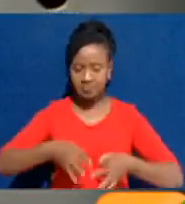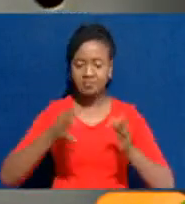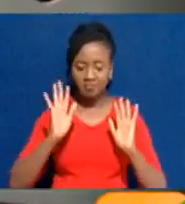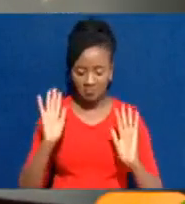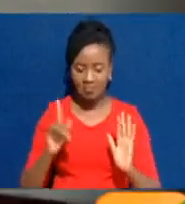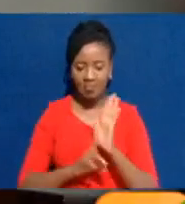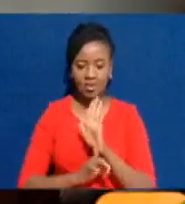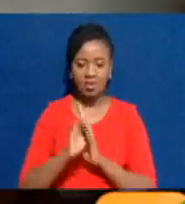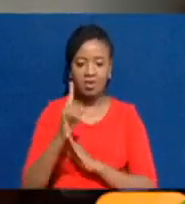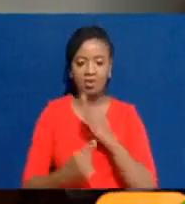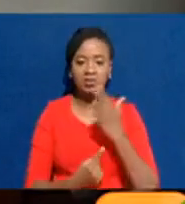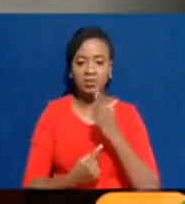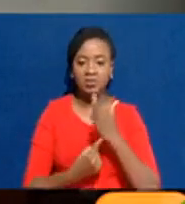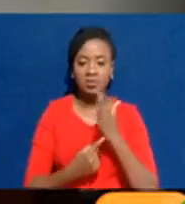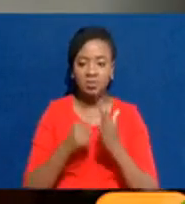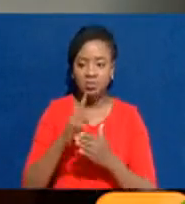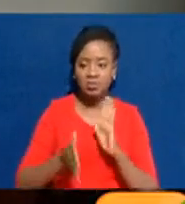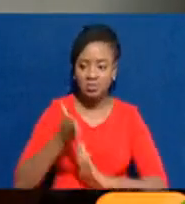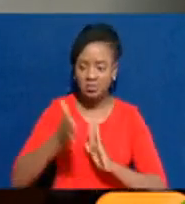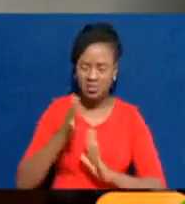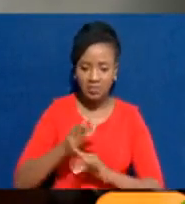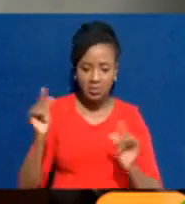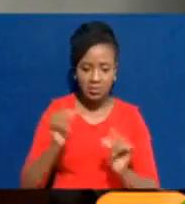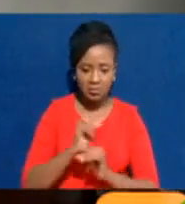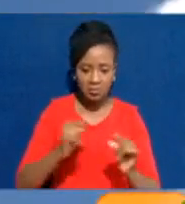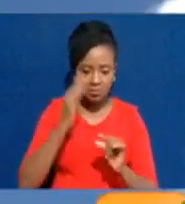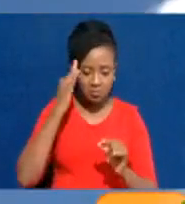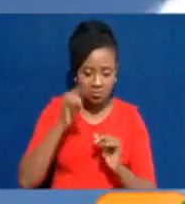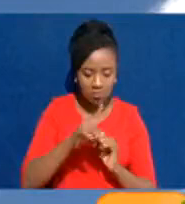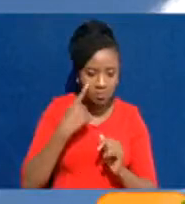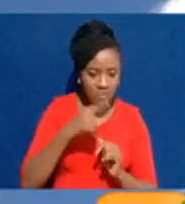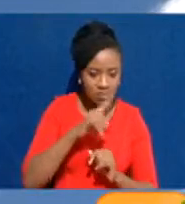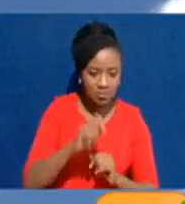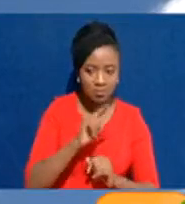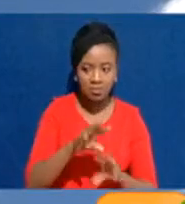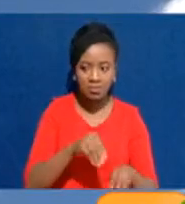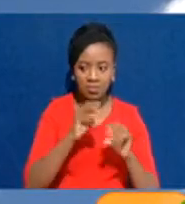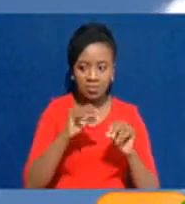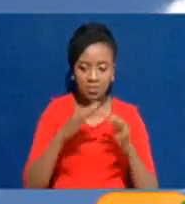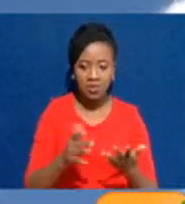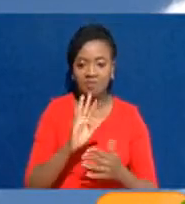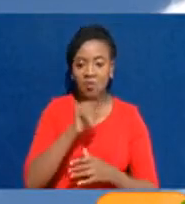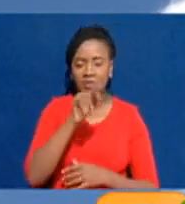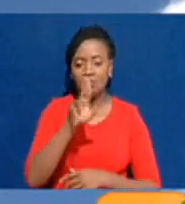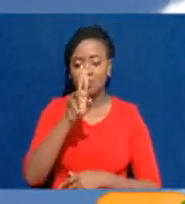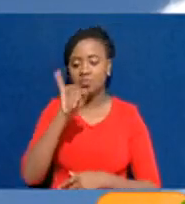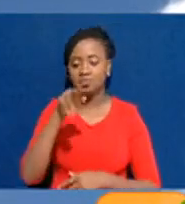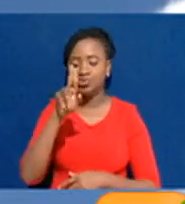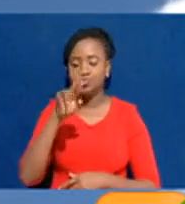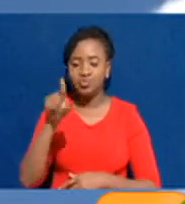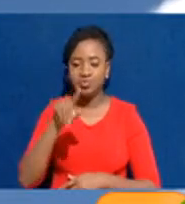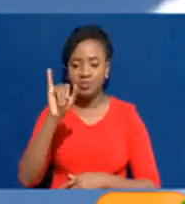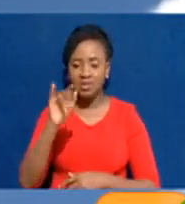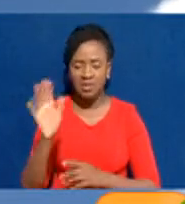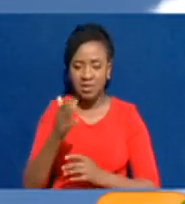on developing a technology that would hasten the process of soil testing. This is how Ujuzi Kilimo was born. They decided